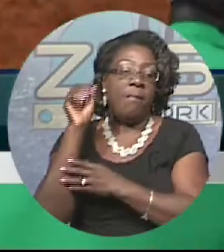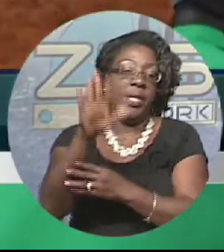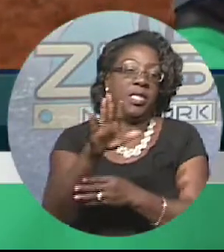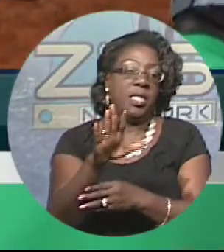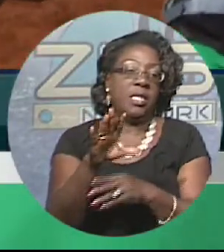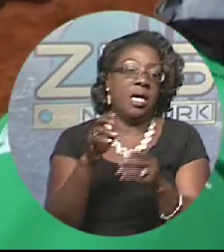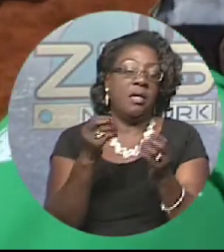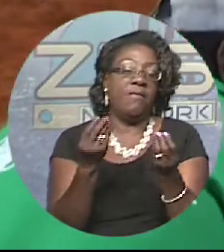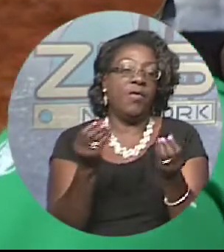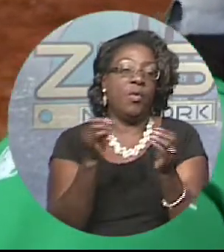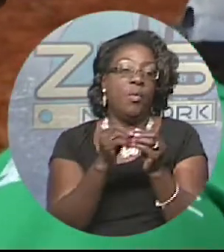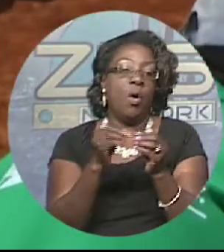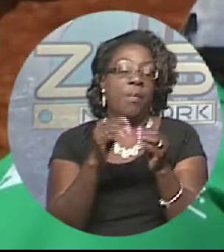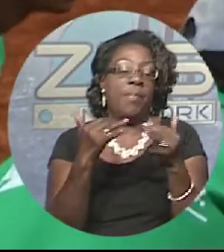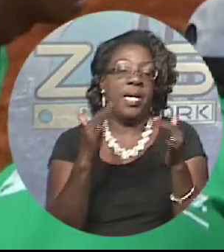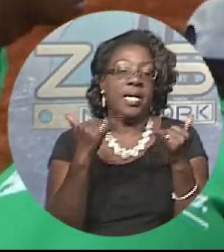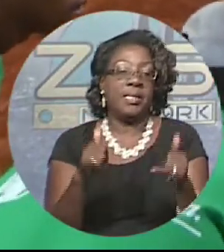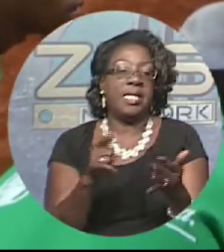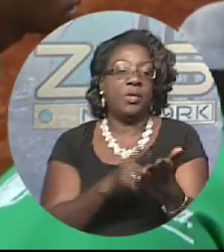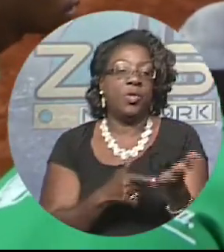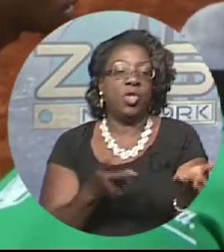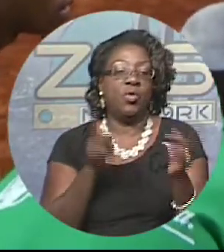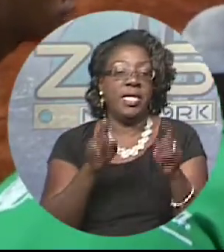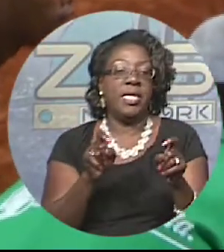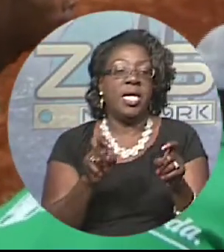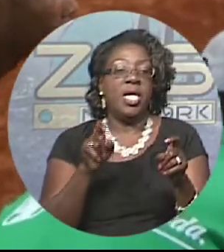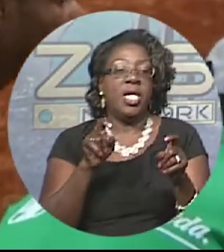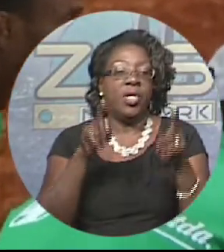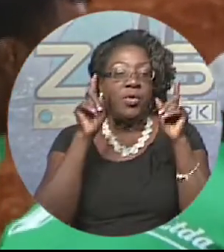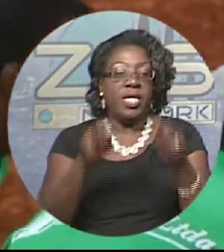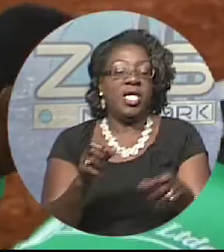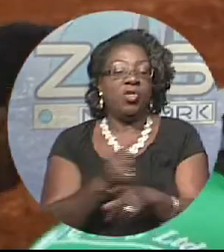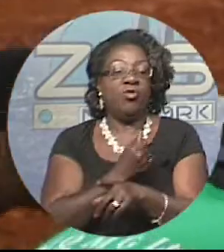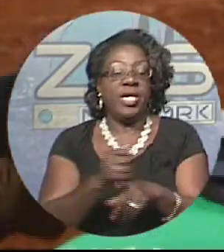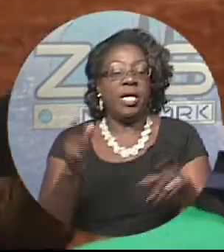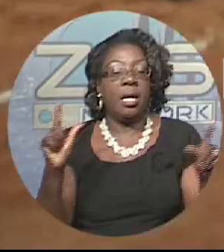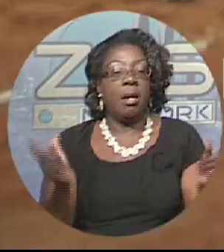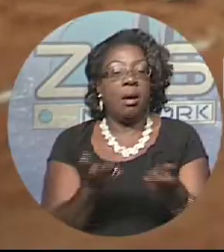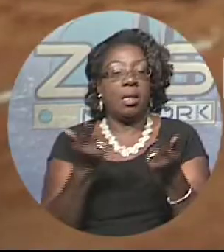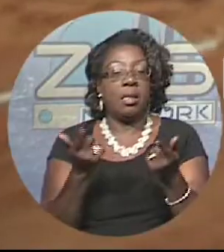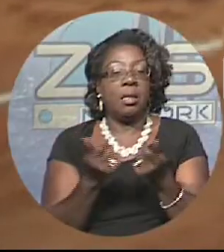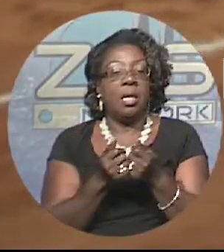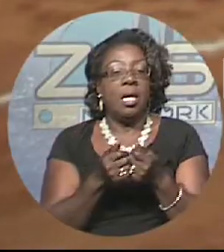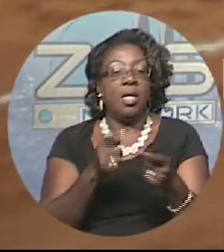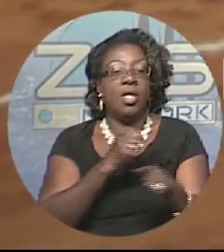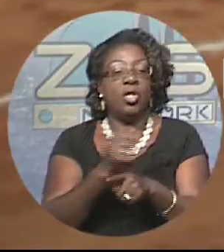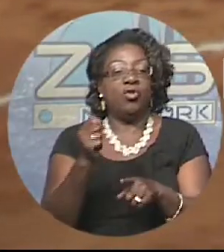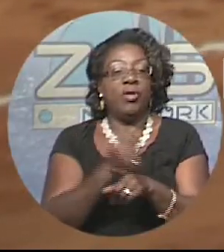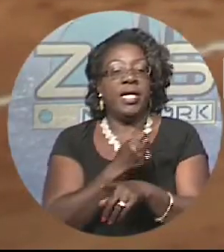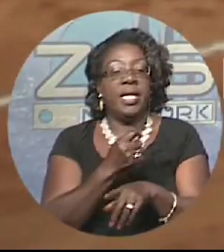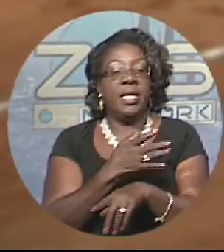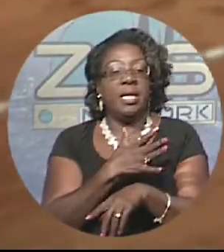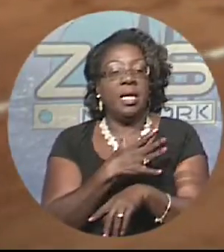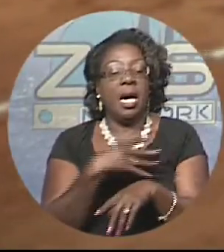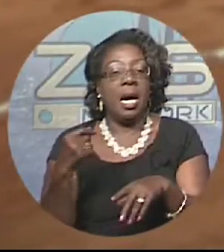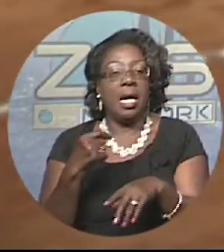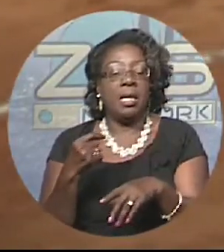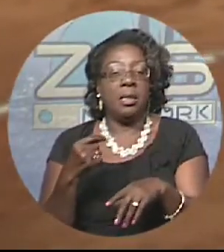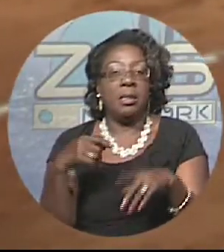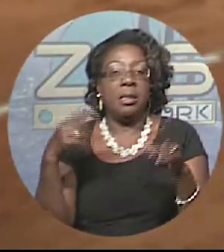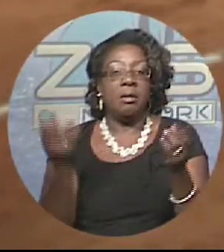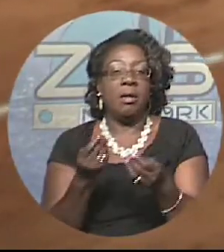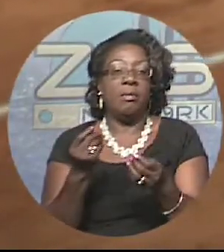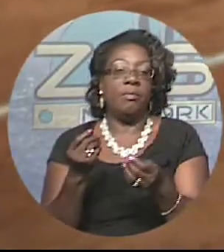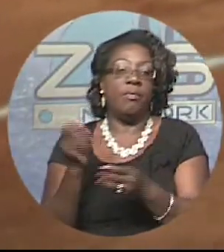more players, you know? That's it. You need training a lot, you know? Training and find out